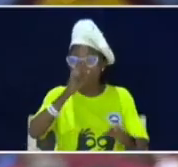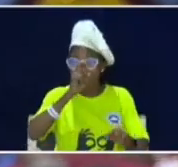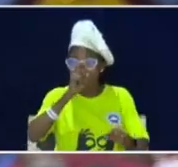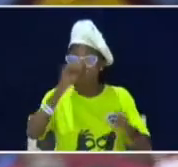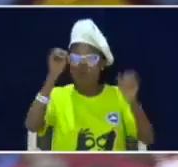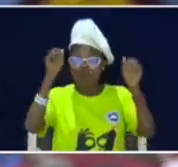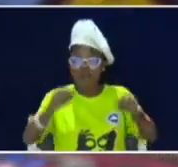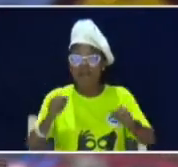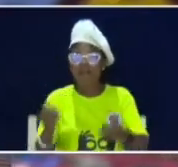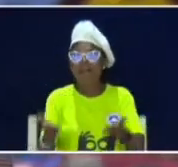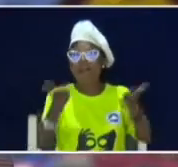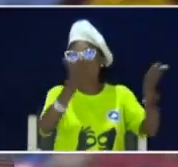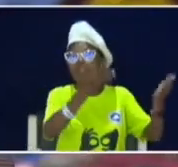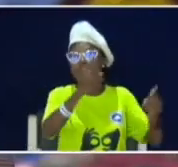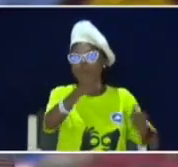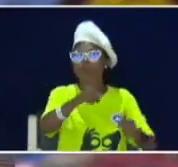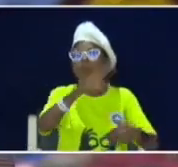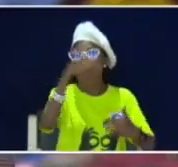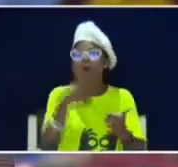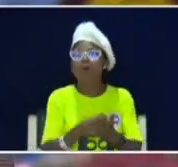this reality are possible.